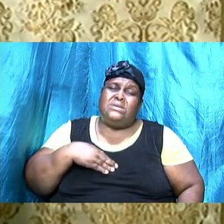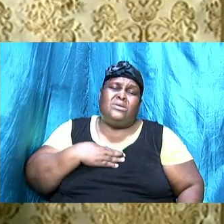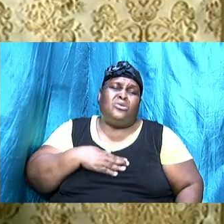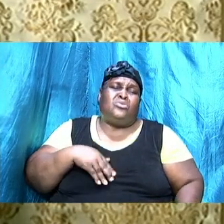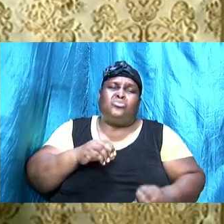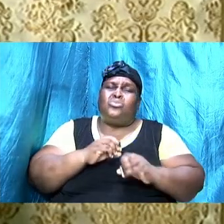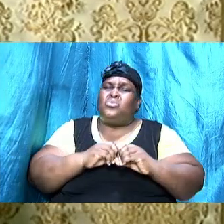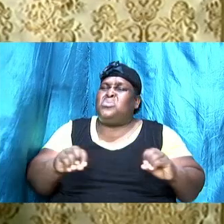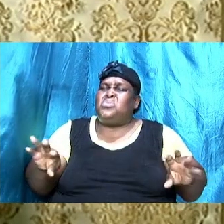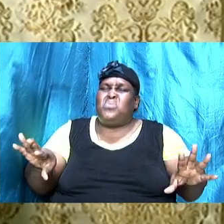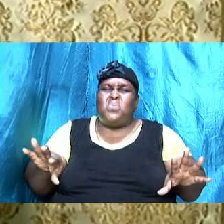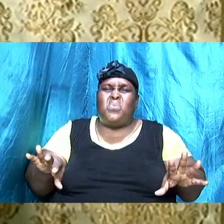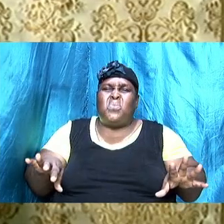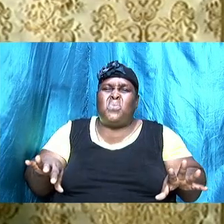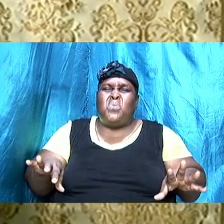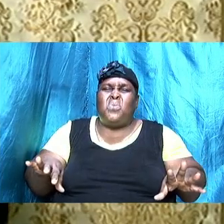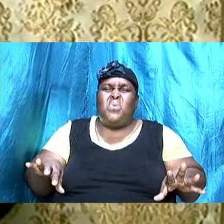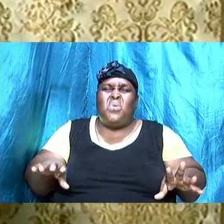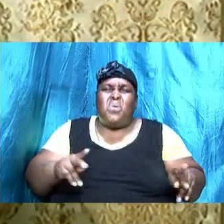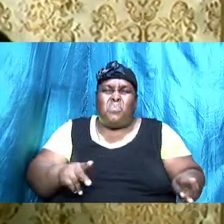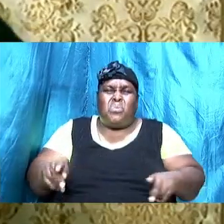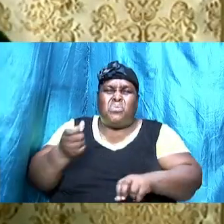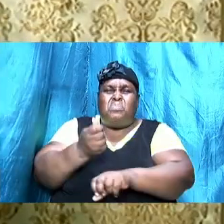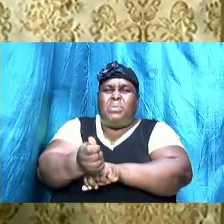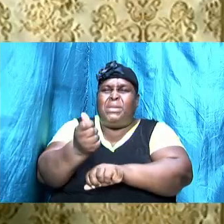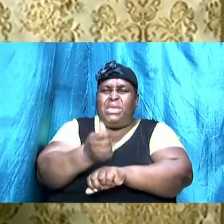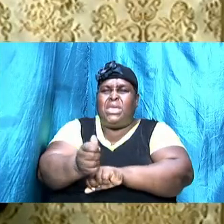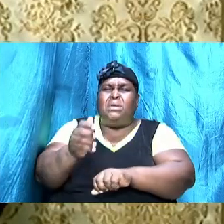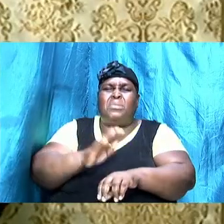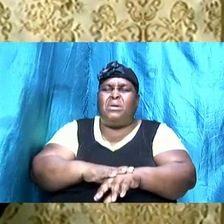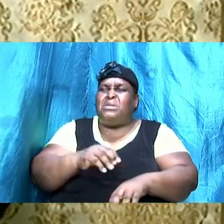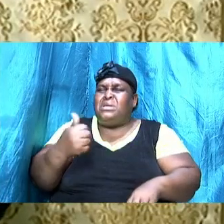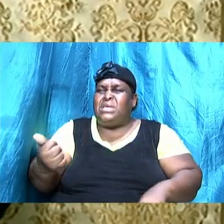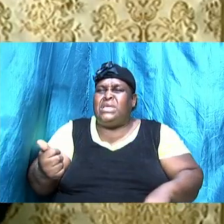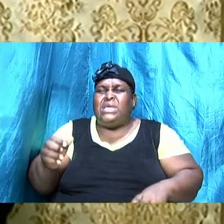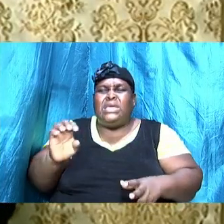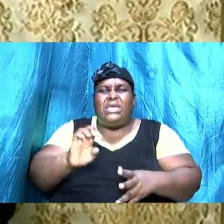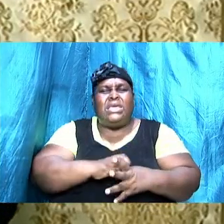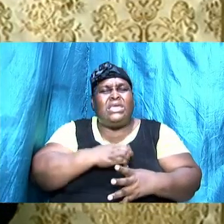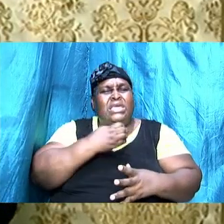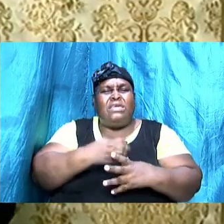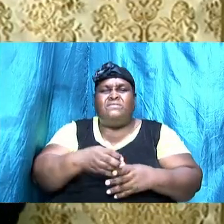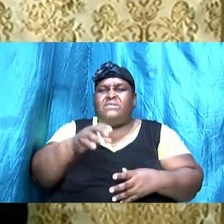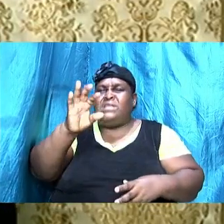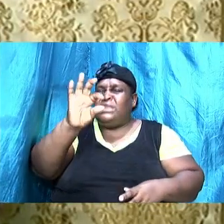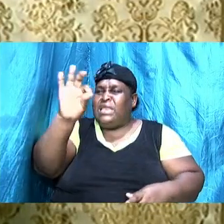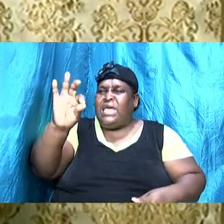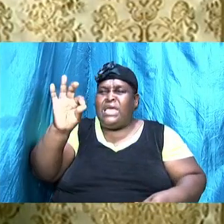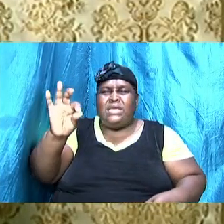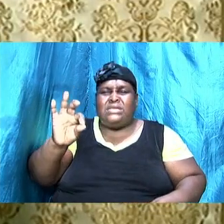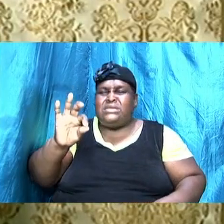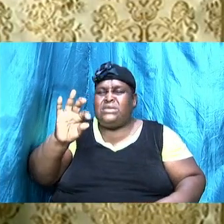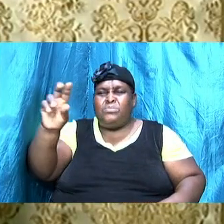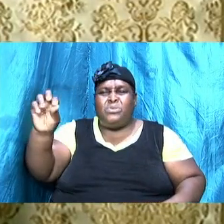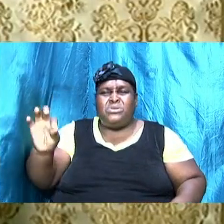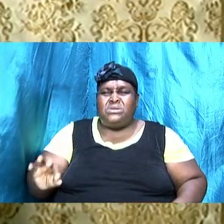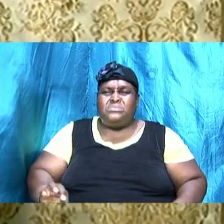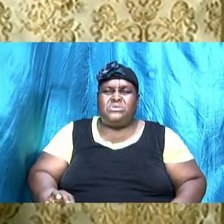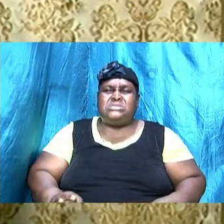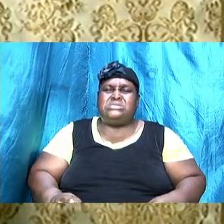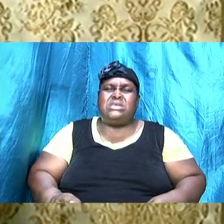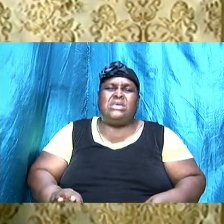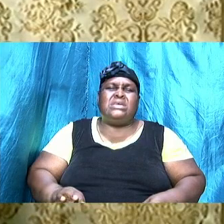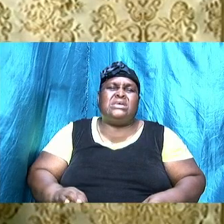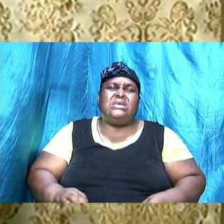don't put the blame on the other. Even if 90% of it was his and 10% was